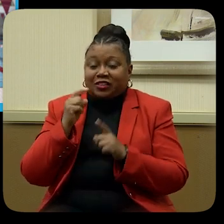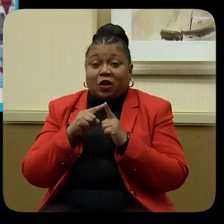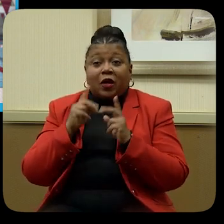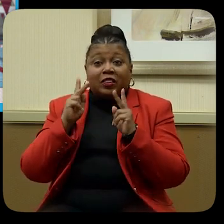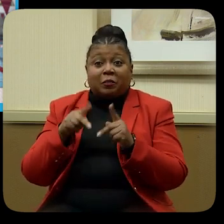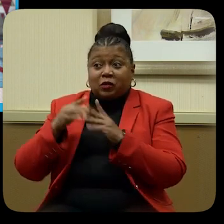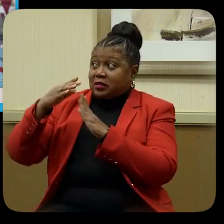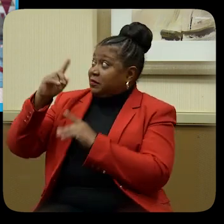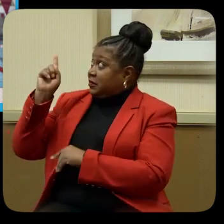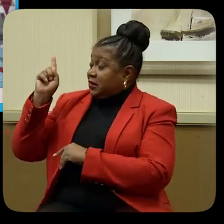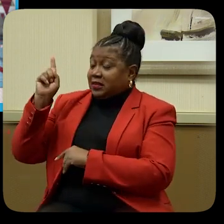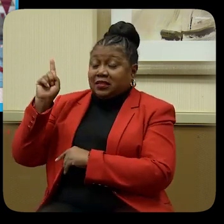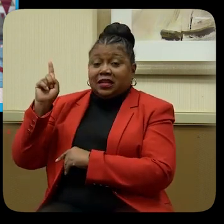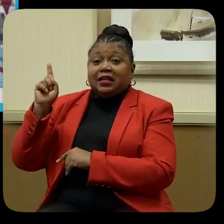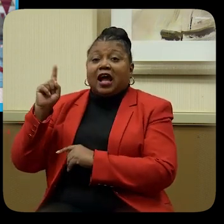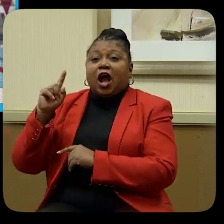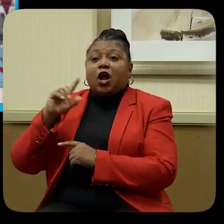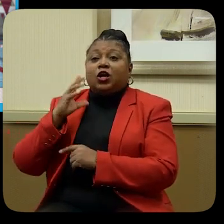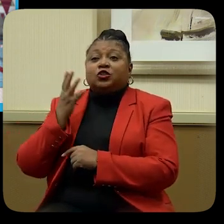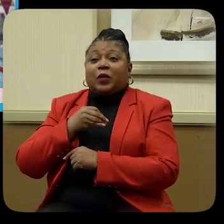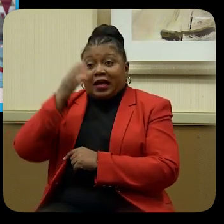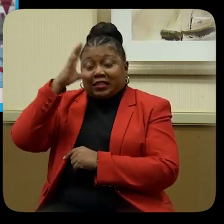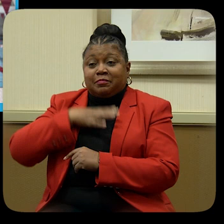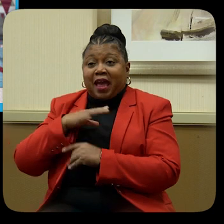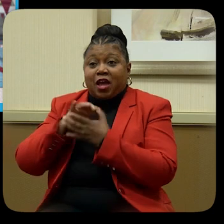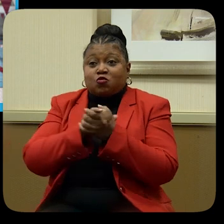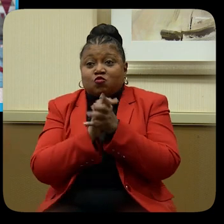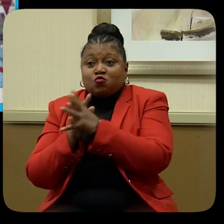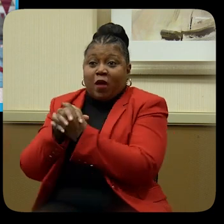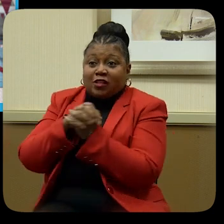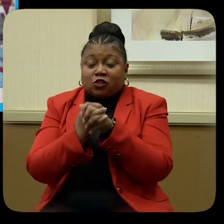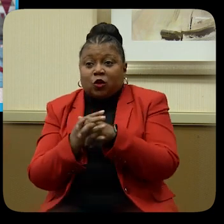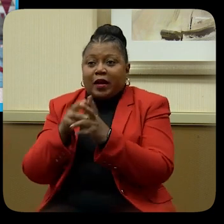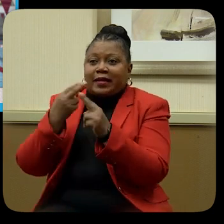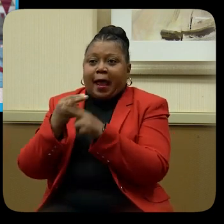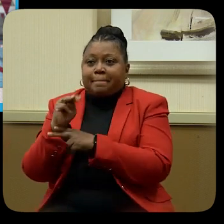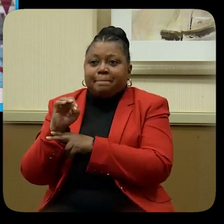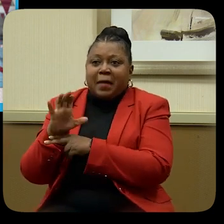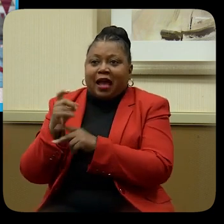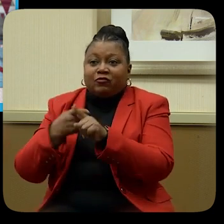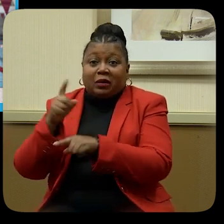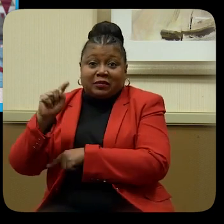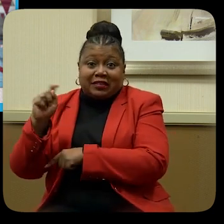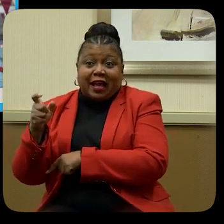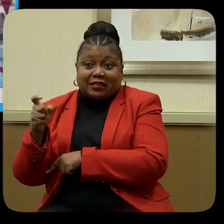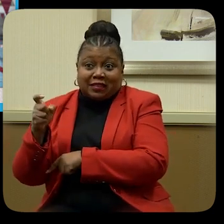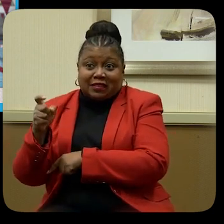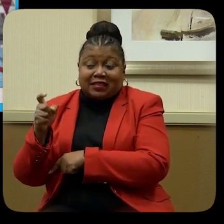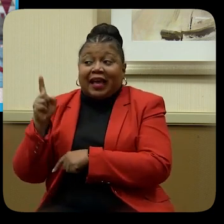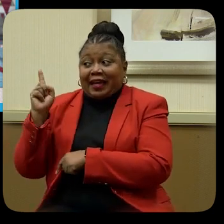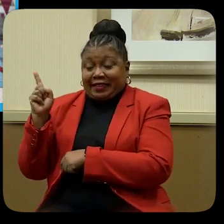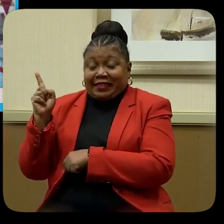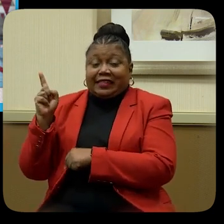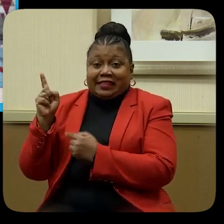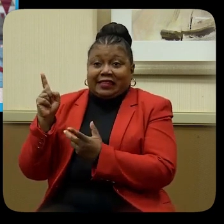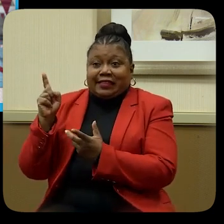the person on top is a trans man wrestler named Mac from Texas, and